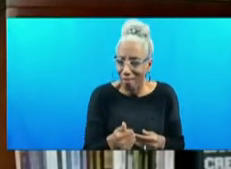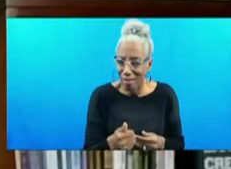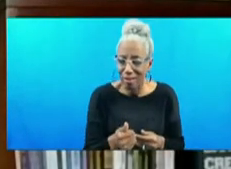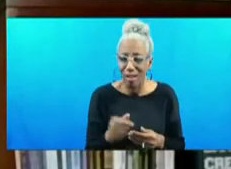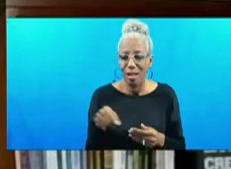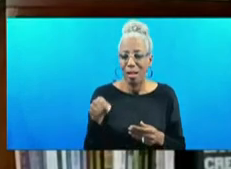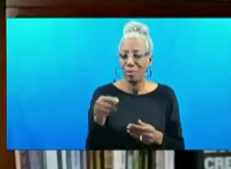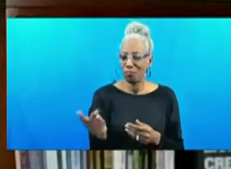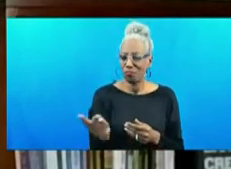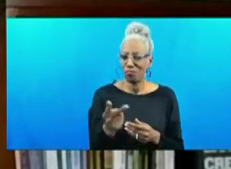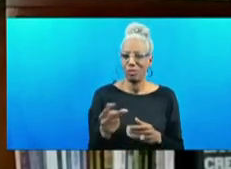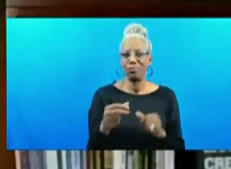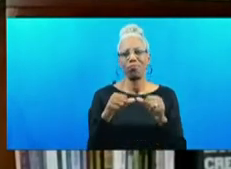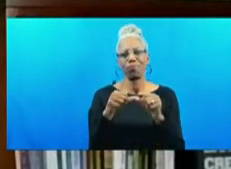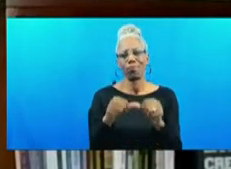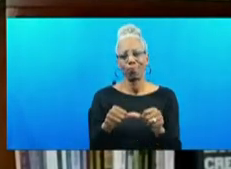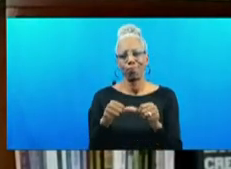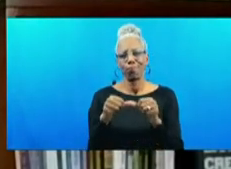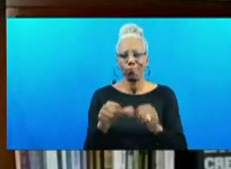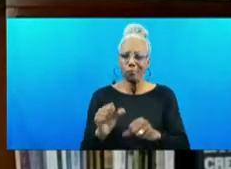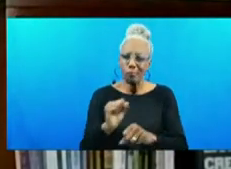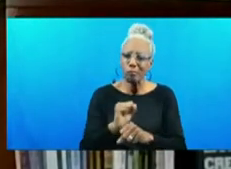in advocating for the work that needs to be done.